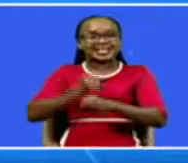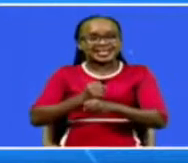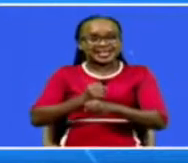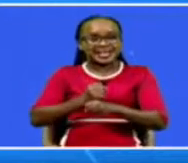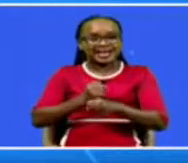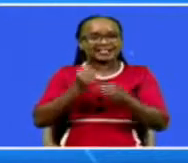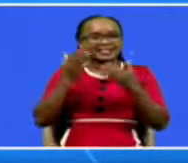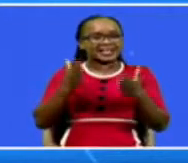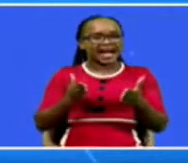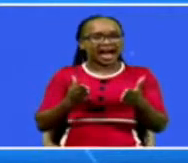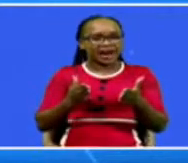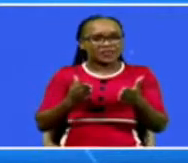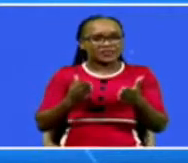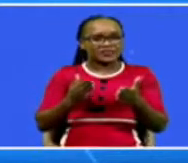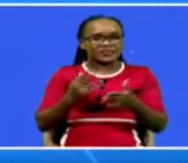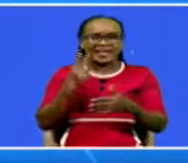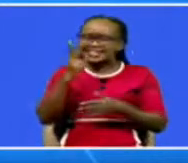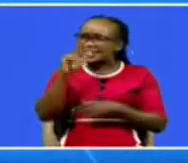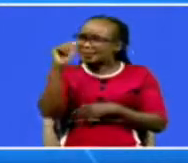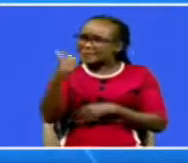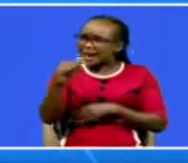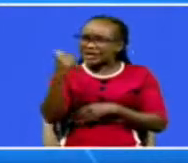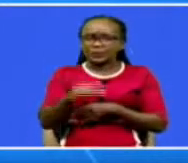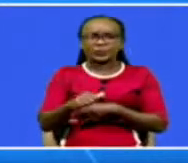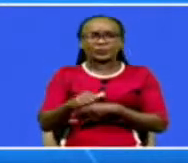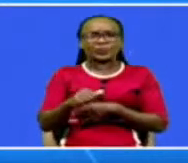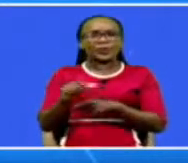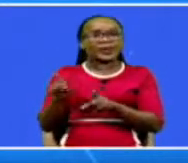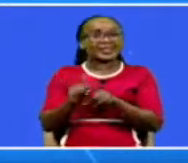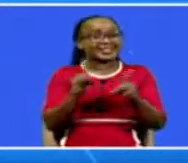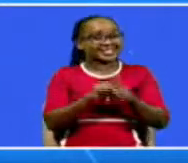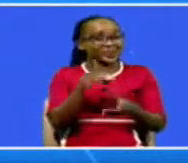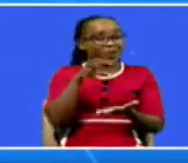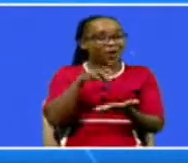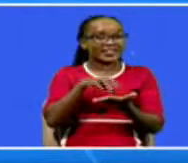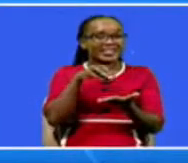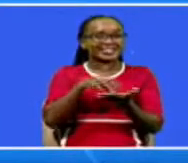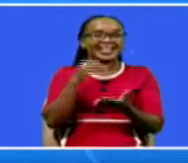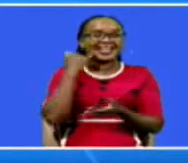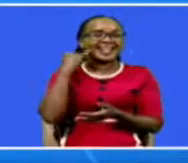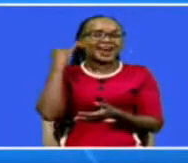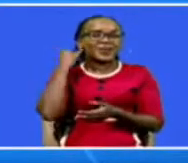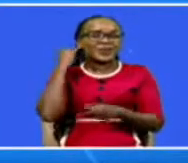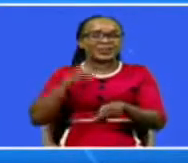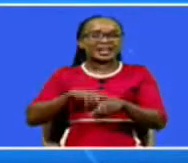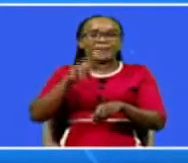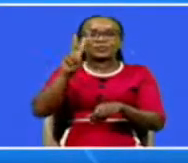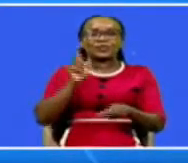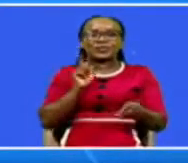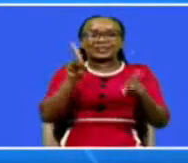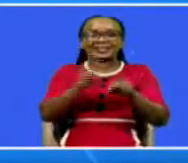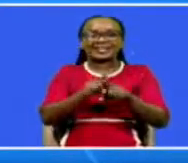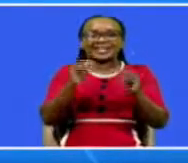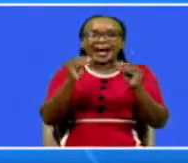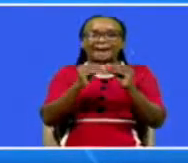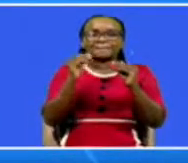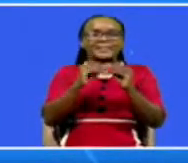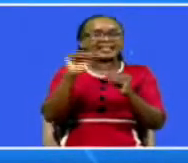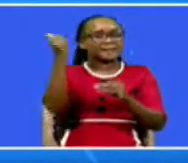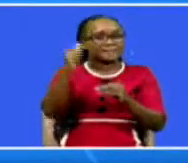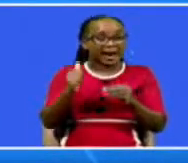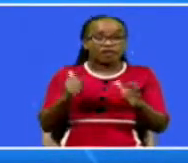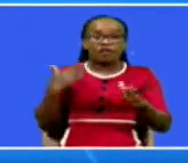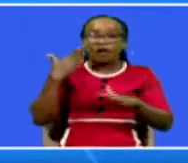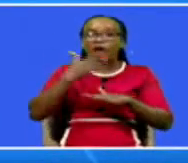how will you just behave when you just set your eyes on him or her? Well, this was the case in Nakuru when two sisters who have not met for over